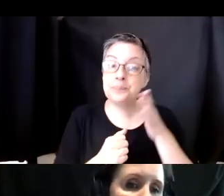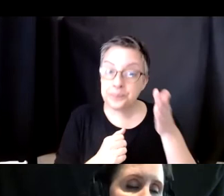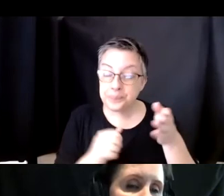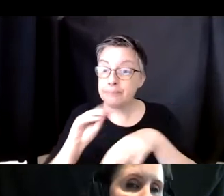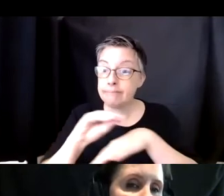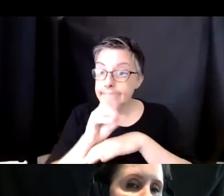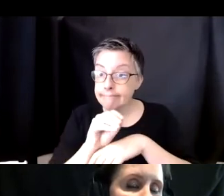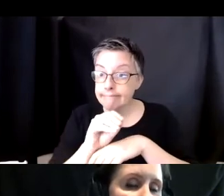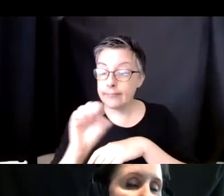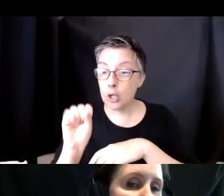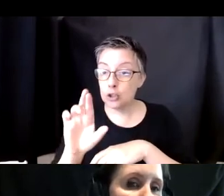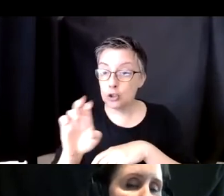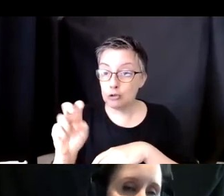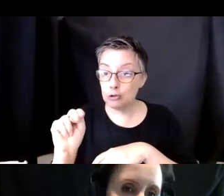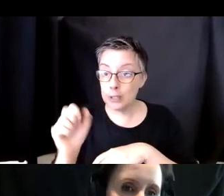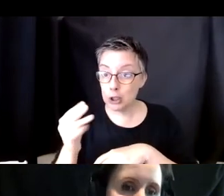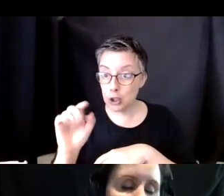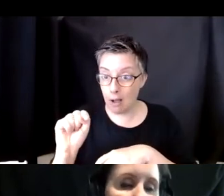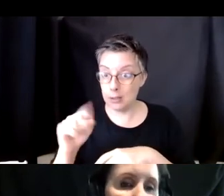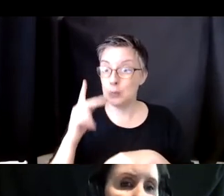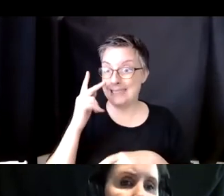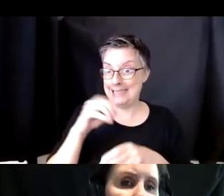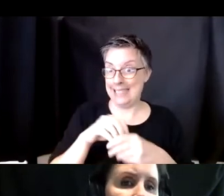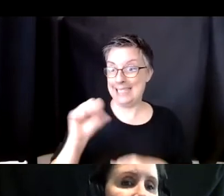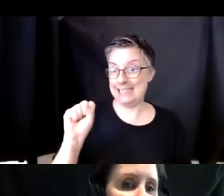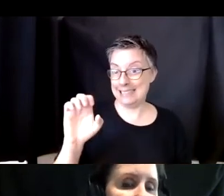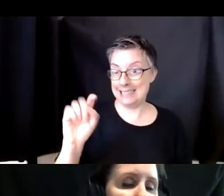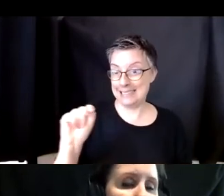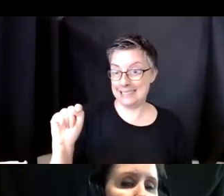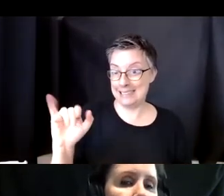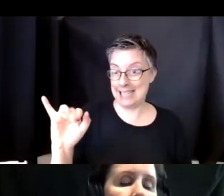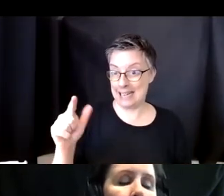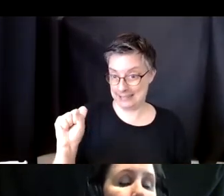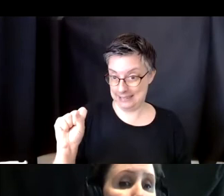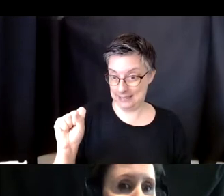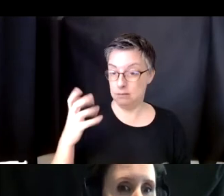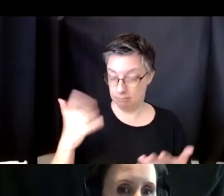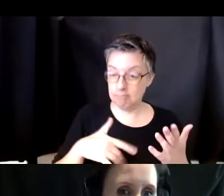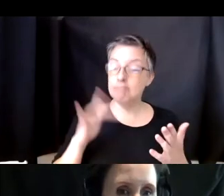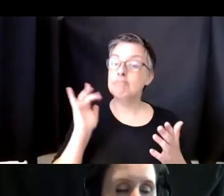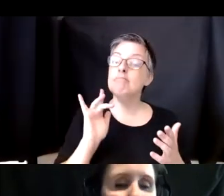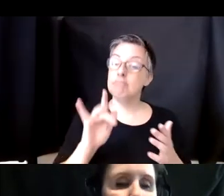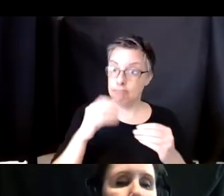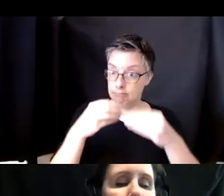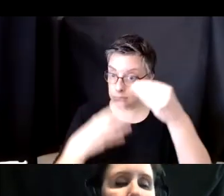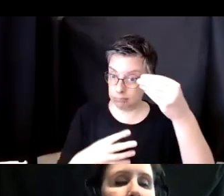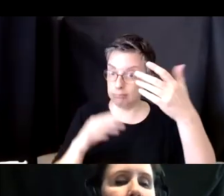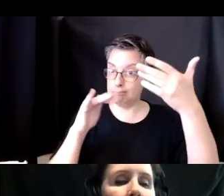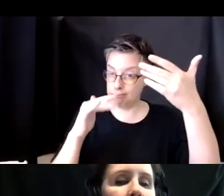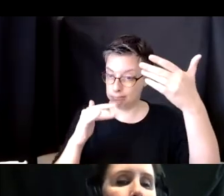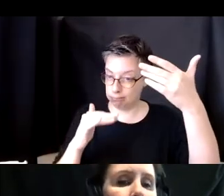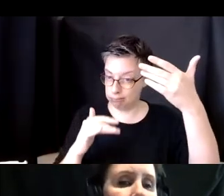of what you're going to see in the Doom settings. So once you click the settings option and you scroll down to the